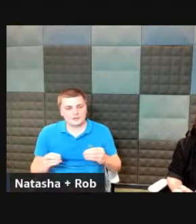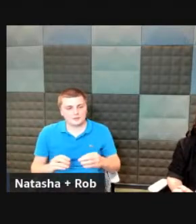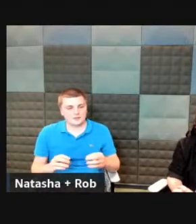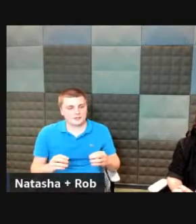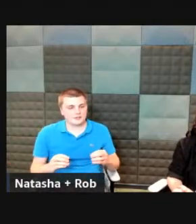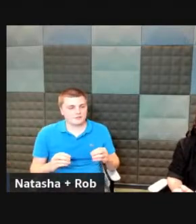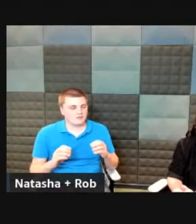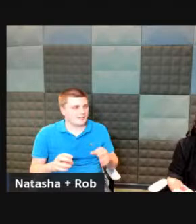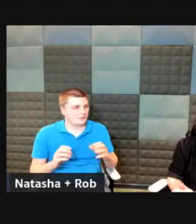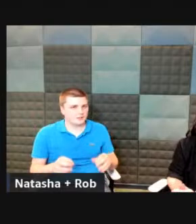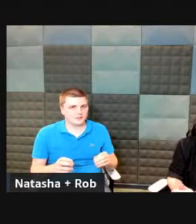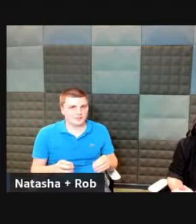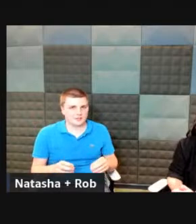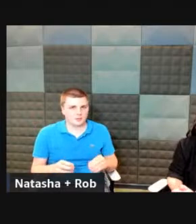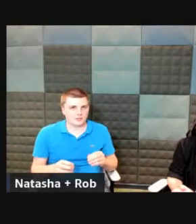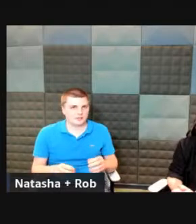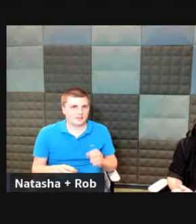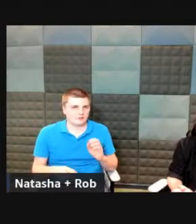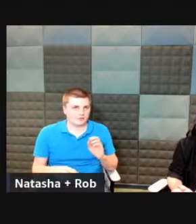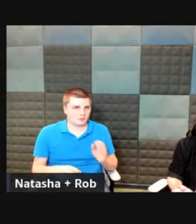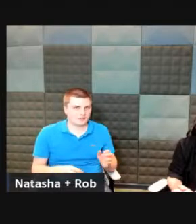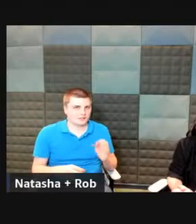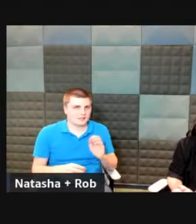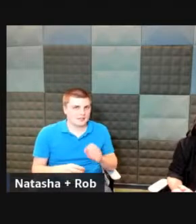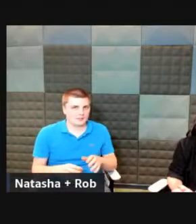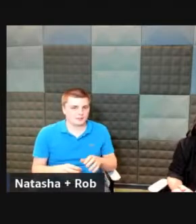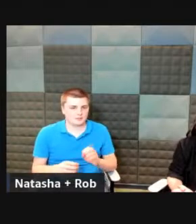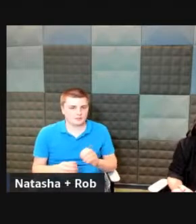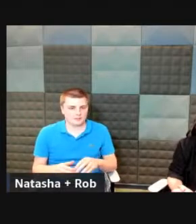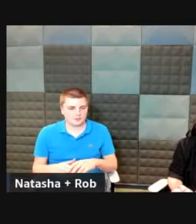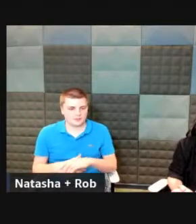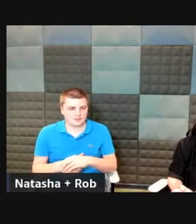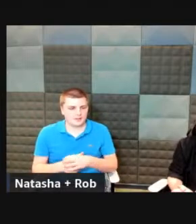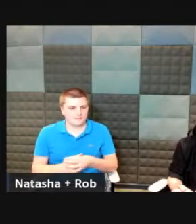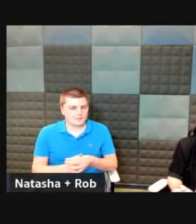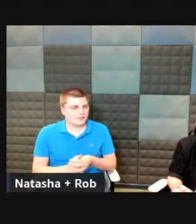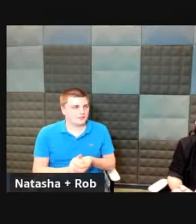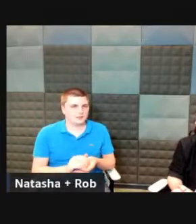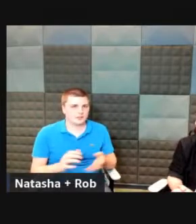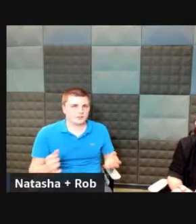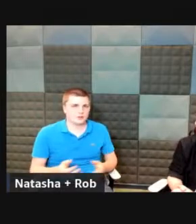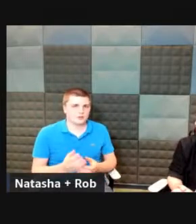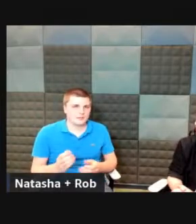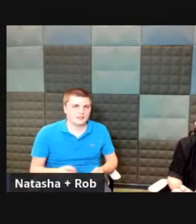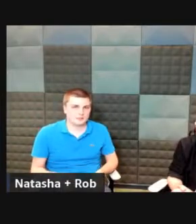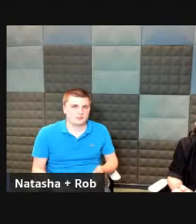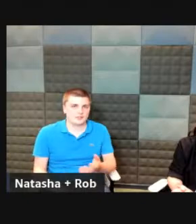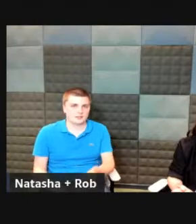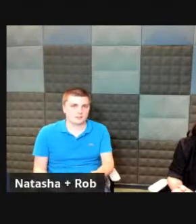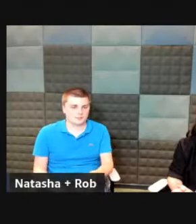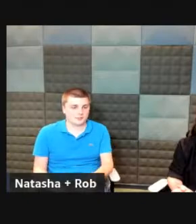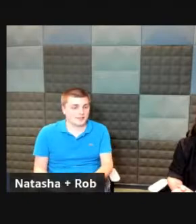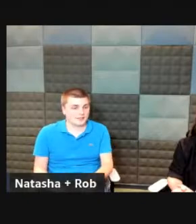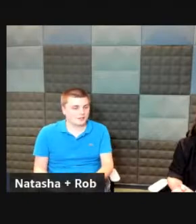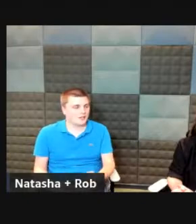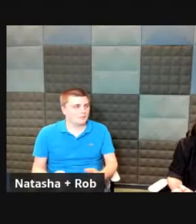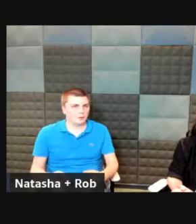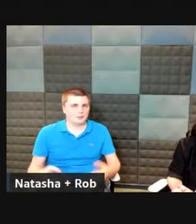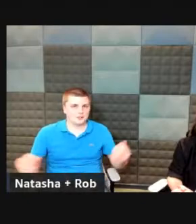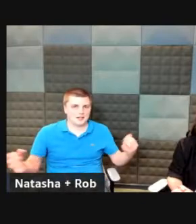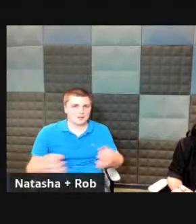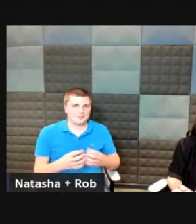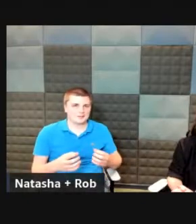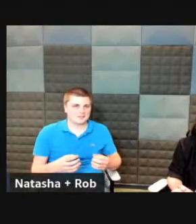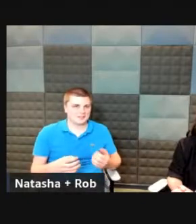And also really do consider when you set requests and limits for your resources, as this is kind of the core mechanism to data scaling, but